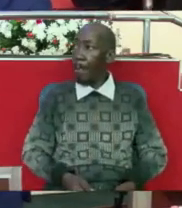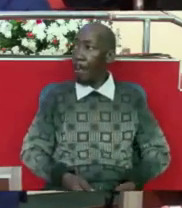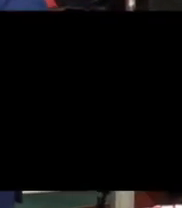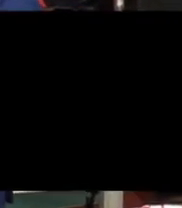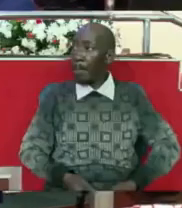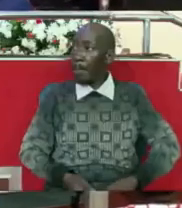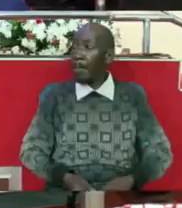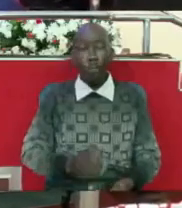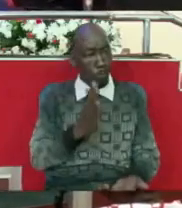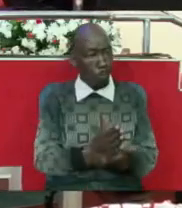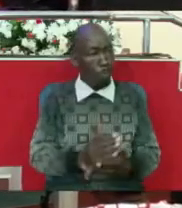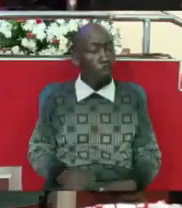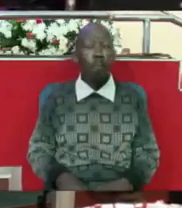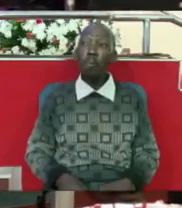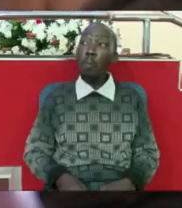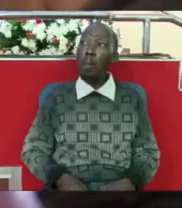Is that true?